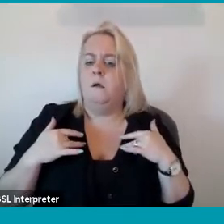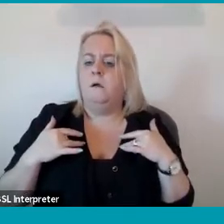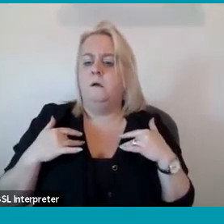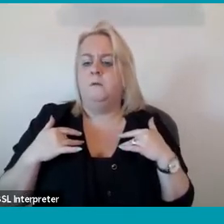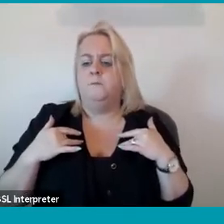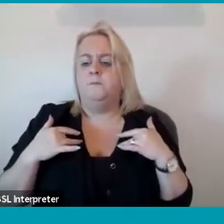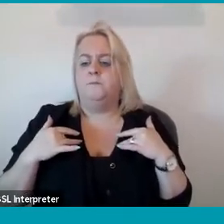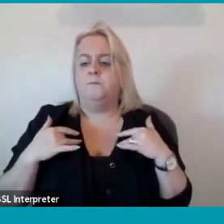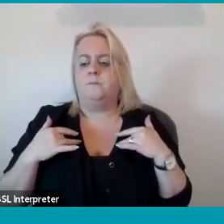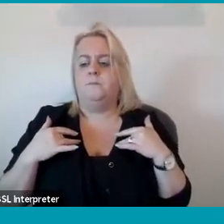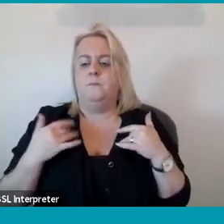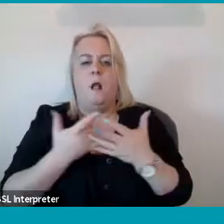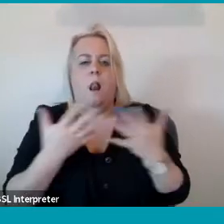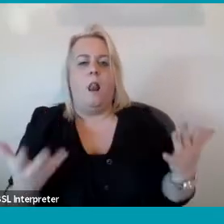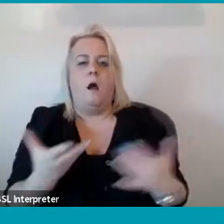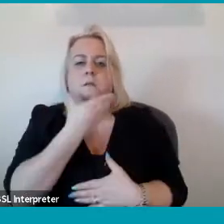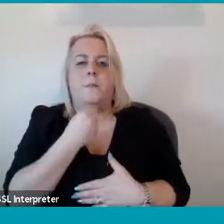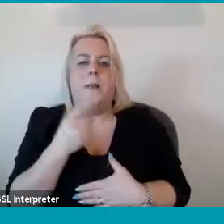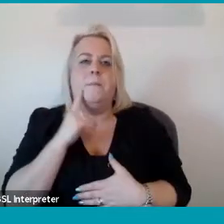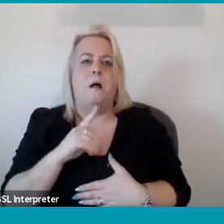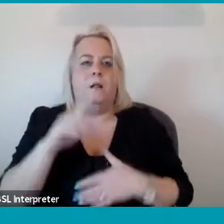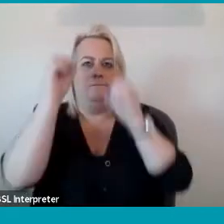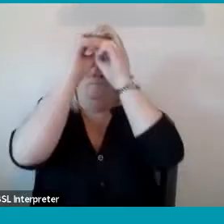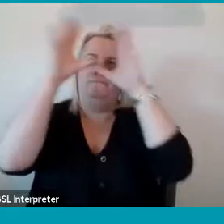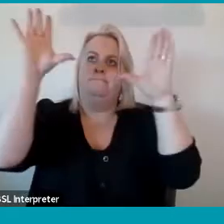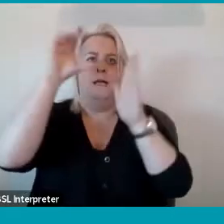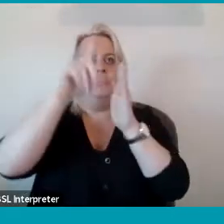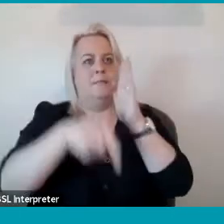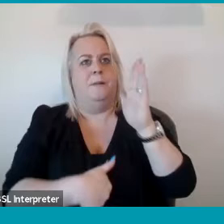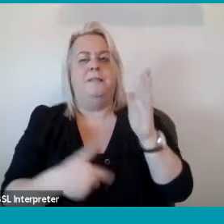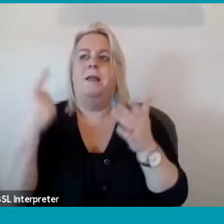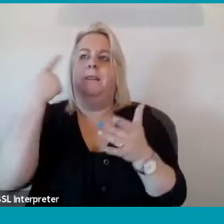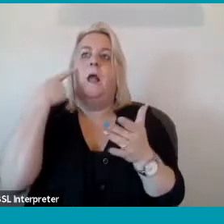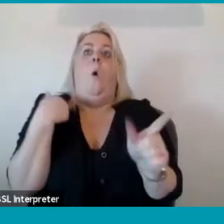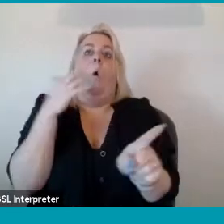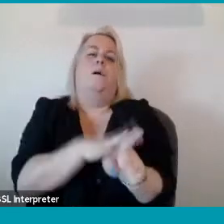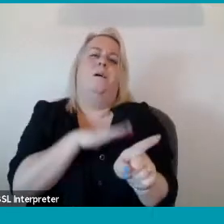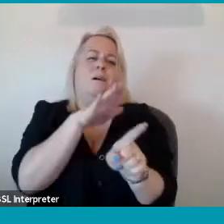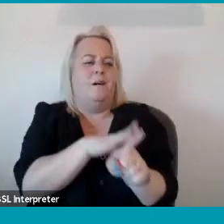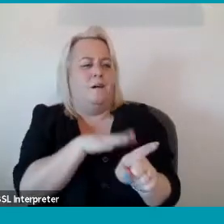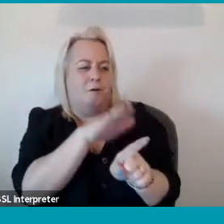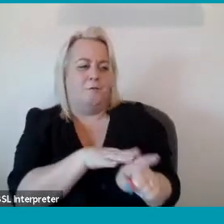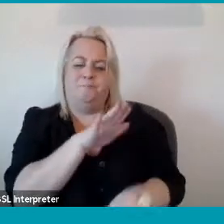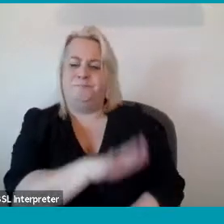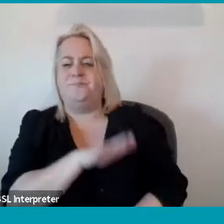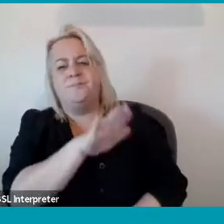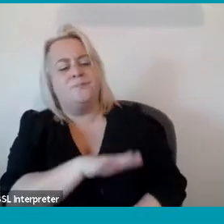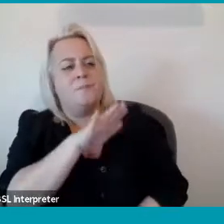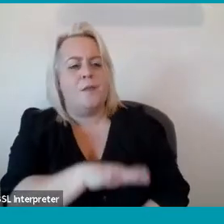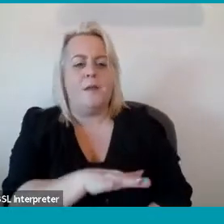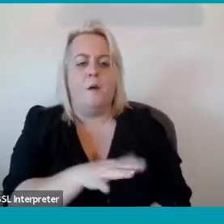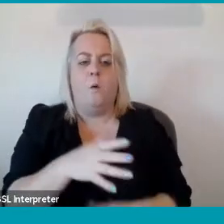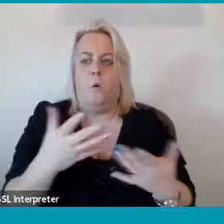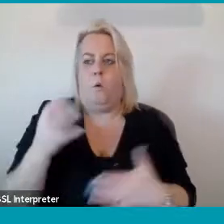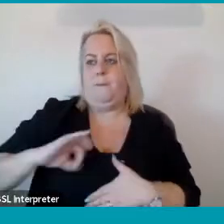we're all kind of pathetic objects of pity, or maybe benefit